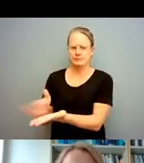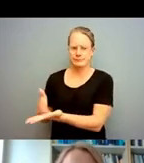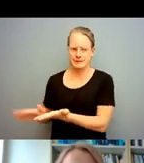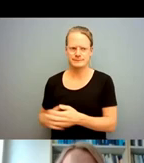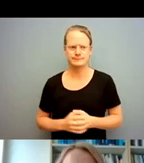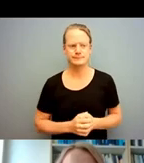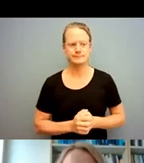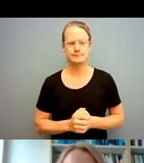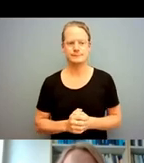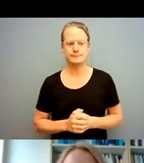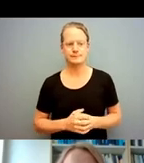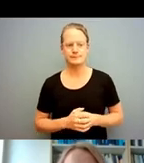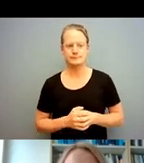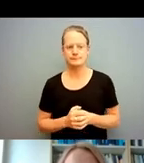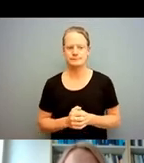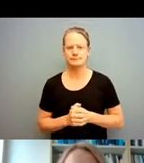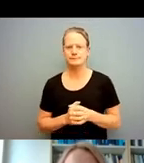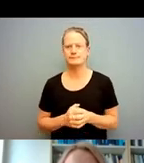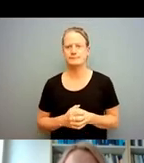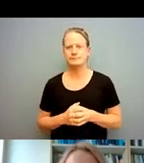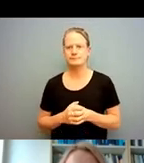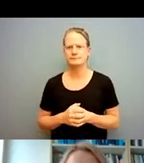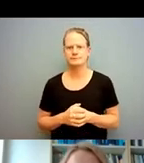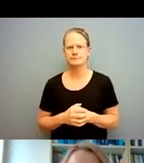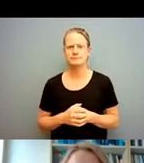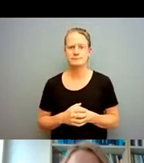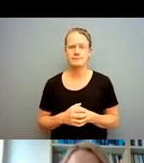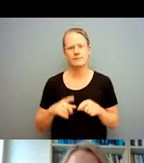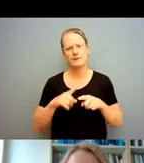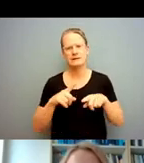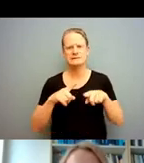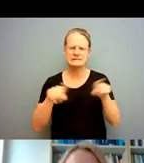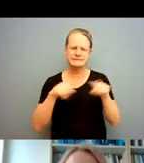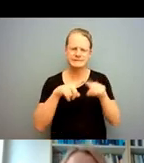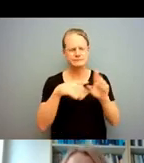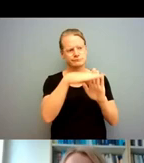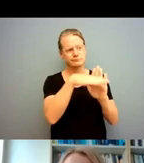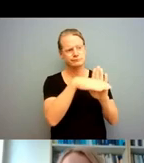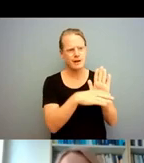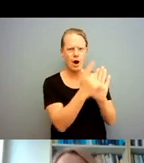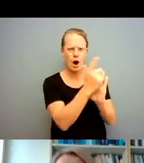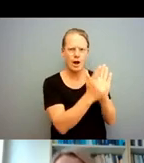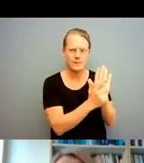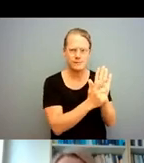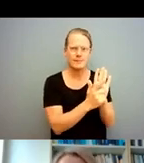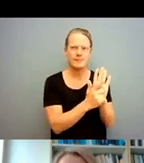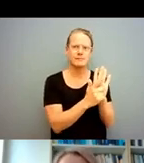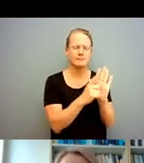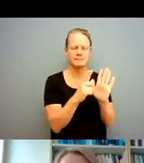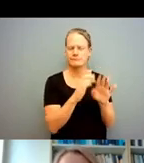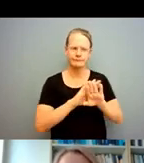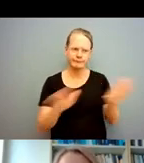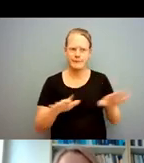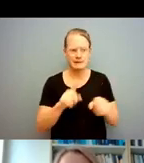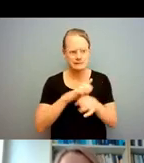or policies do not discriminate against Indigenous peoples. And the elimination of de facto